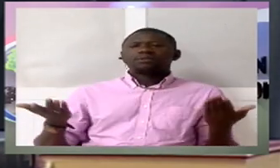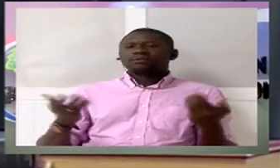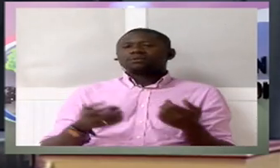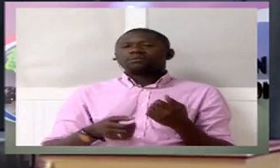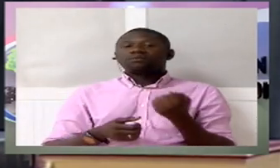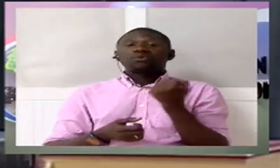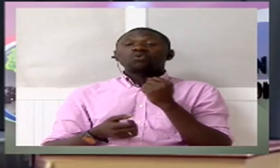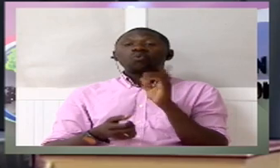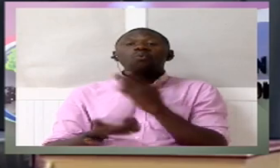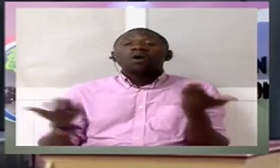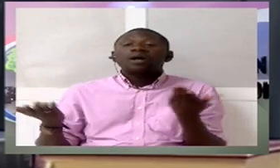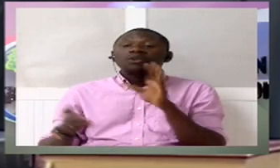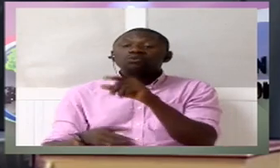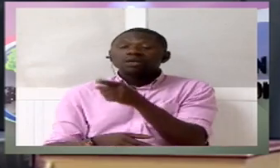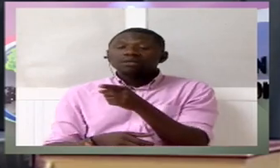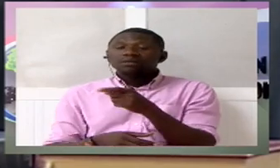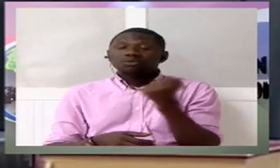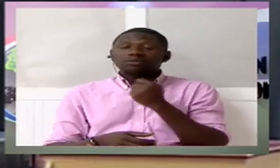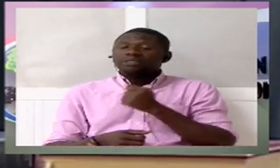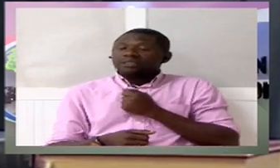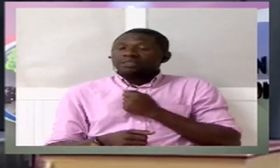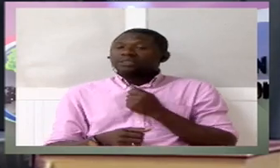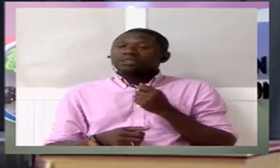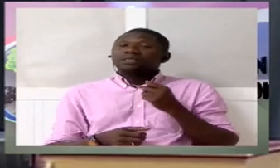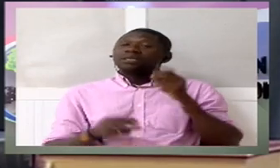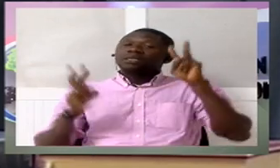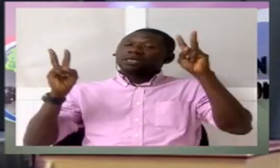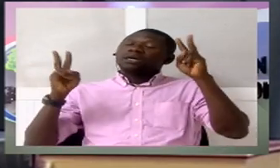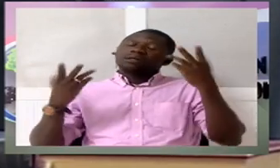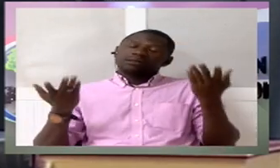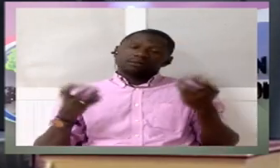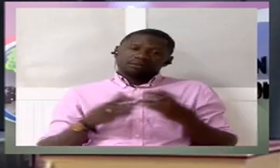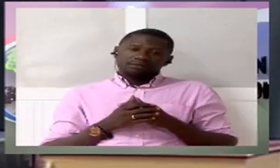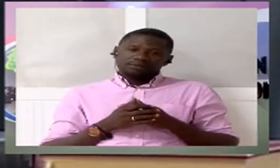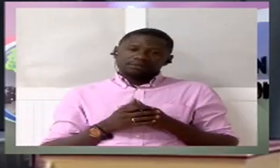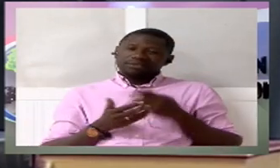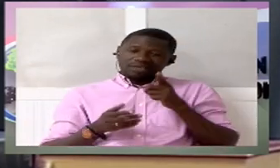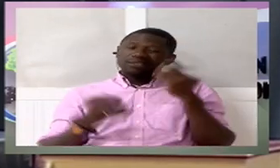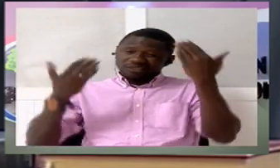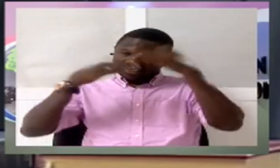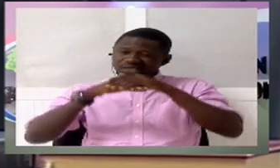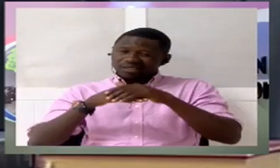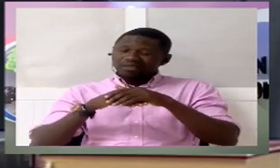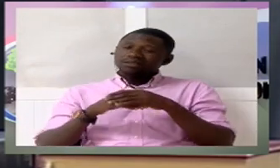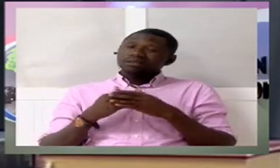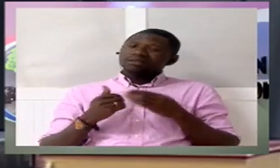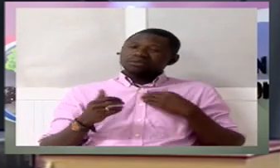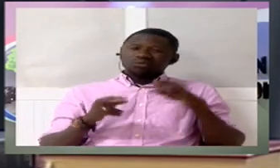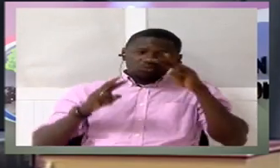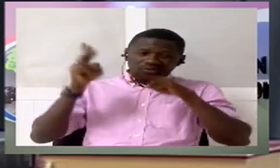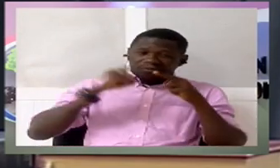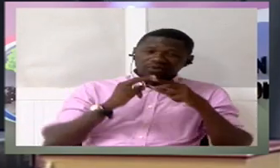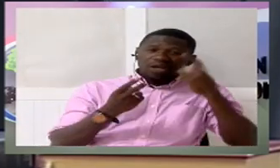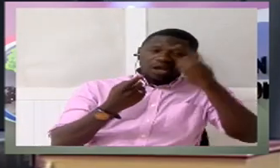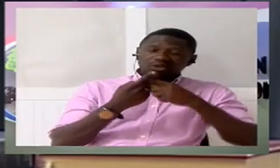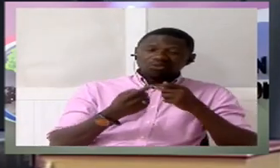Because he was scared of Yaya Jame. That night, I had to look for a lodge. $5,000